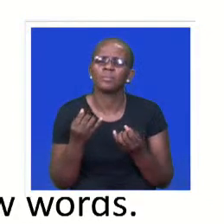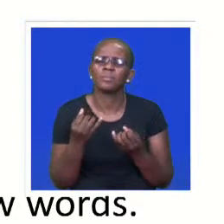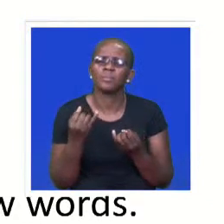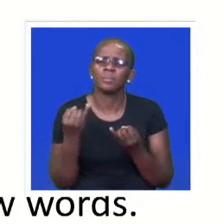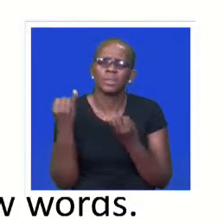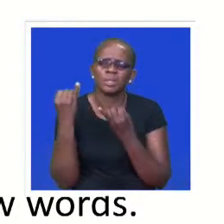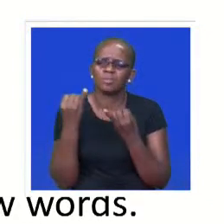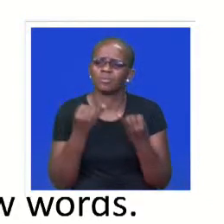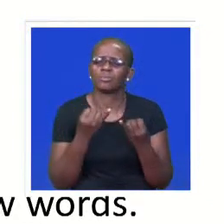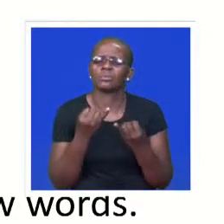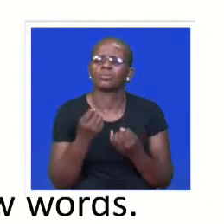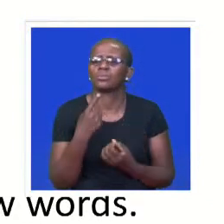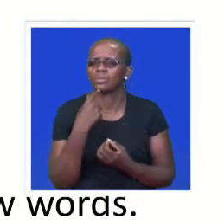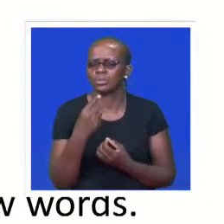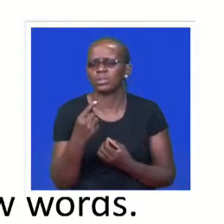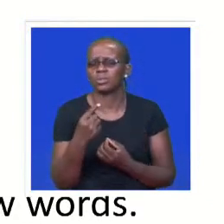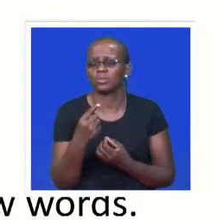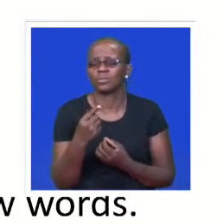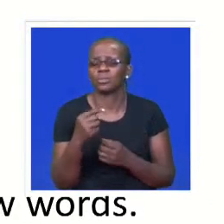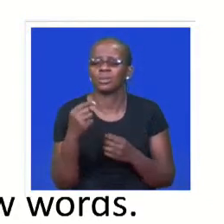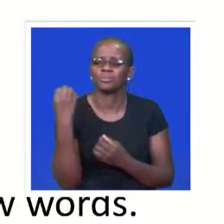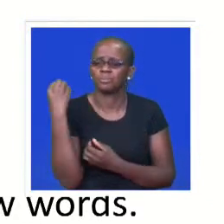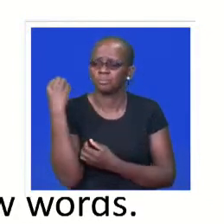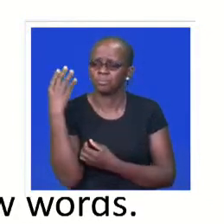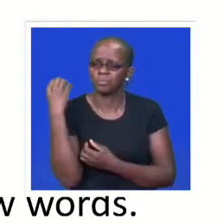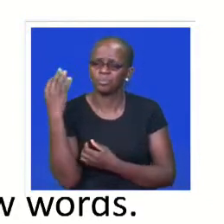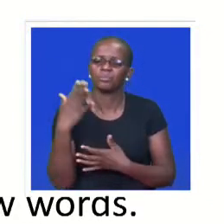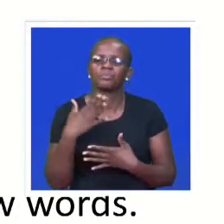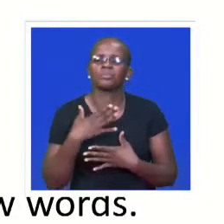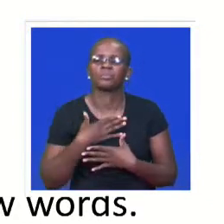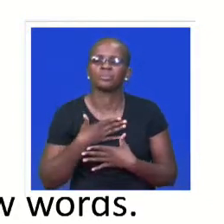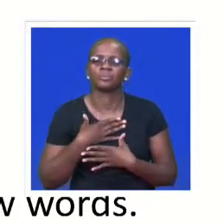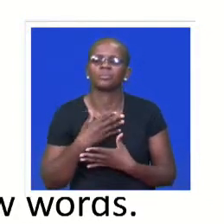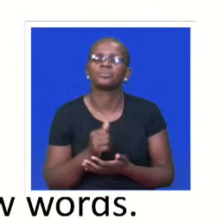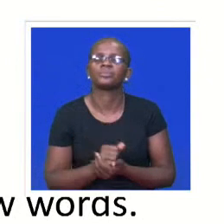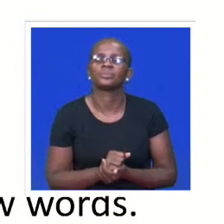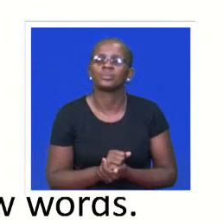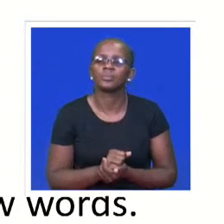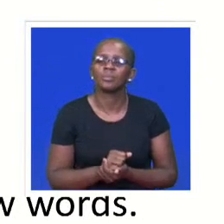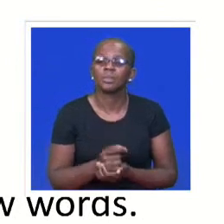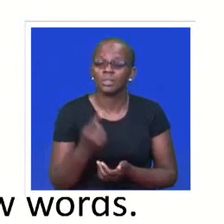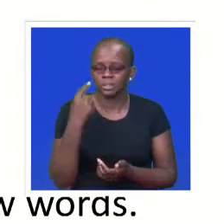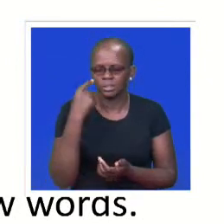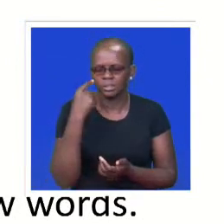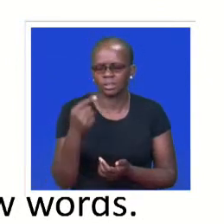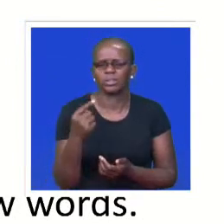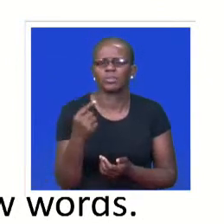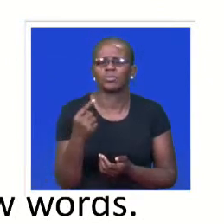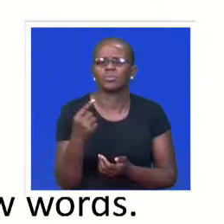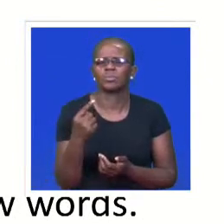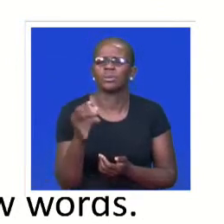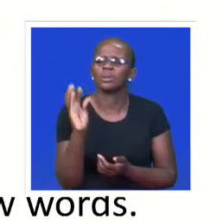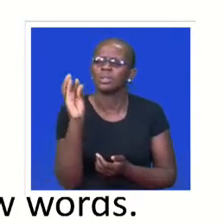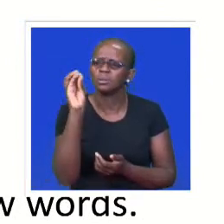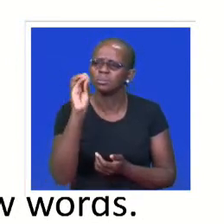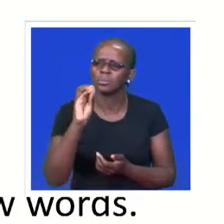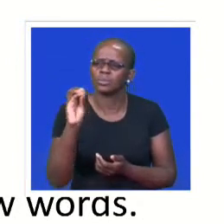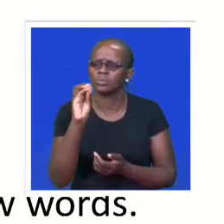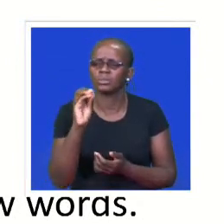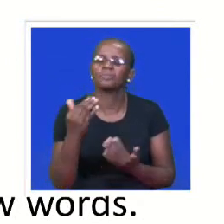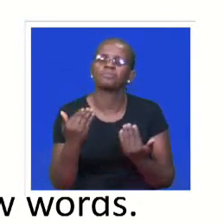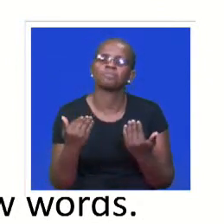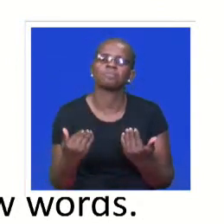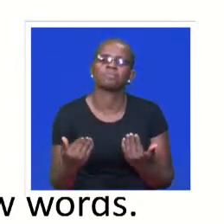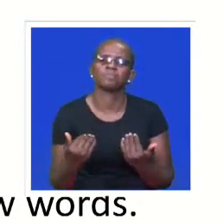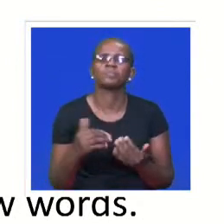Okay, dear Elena, let us continue. Let us look into today's objectives. So today, in today's lesson, you